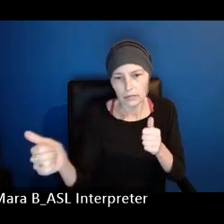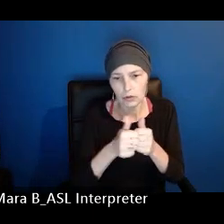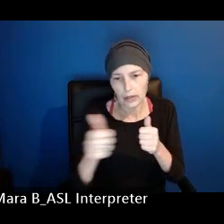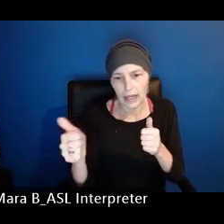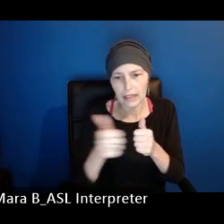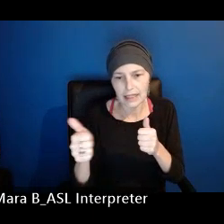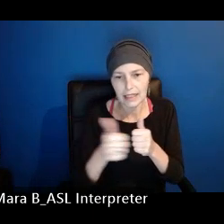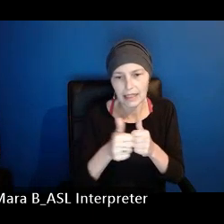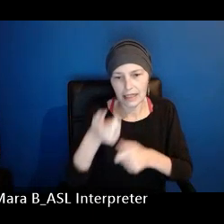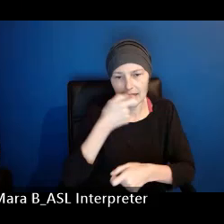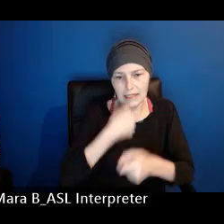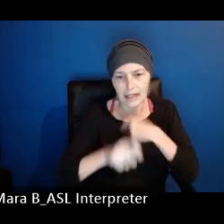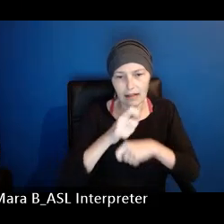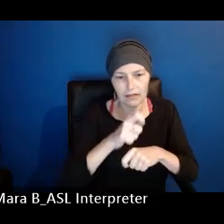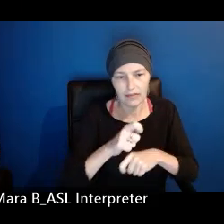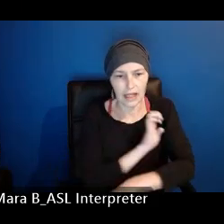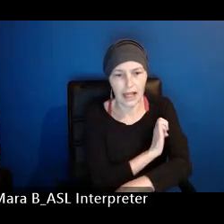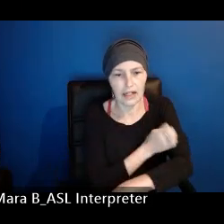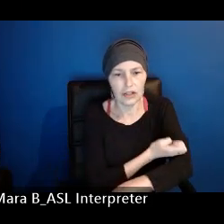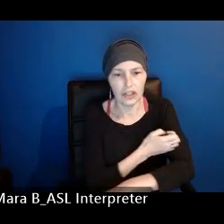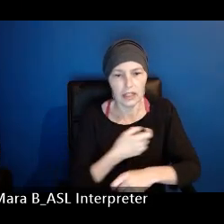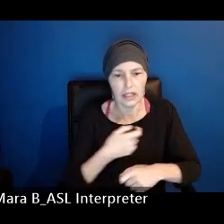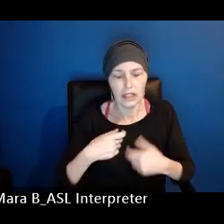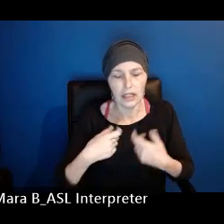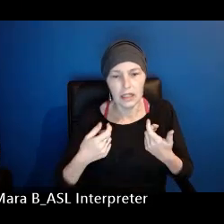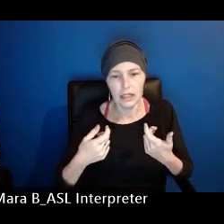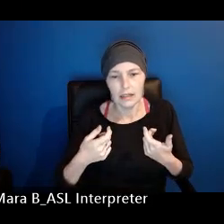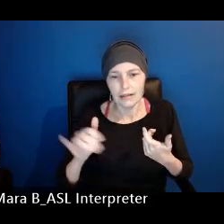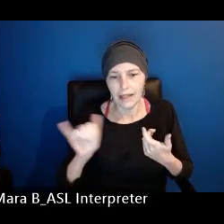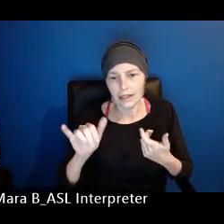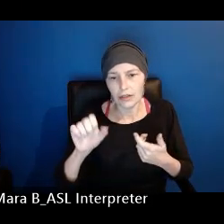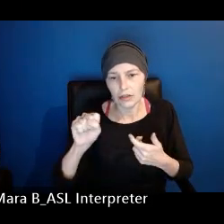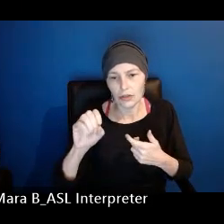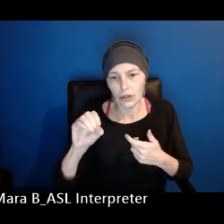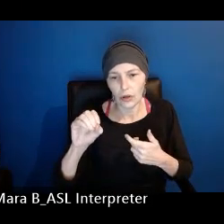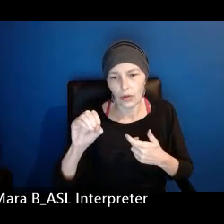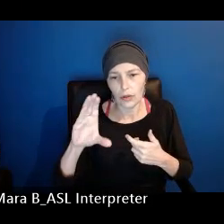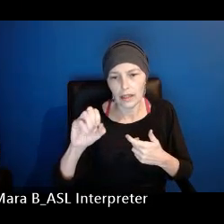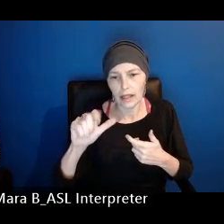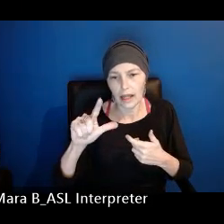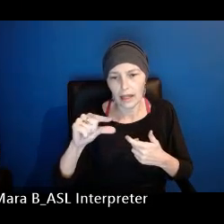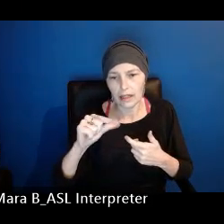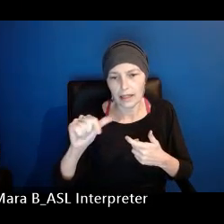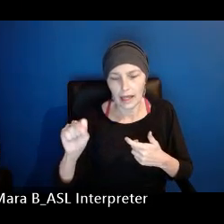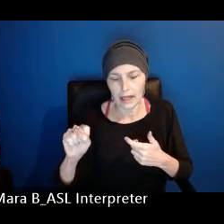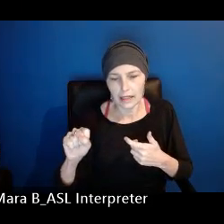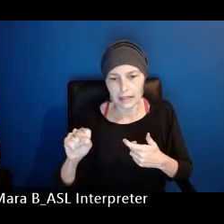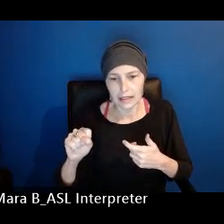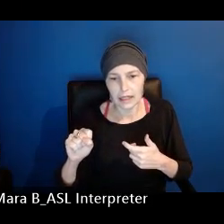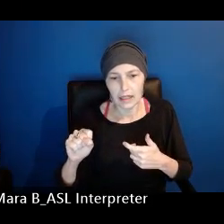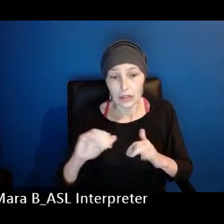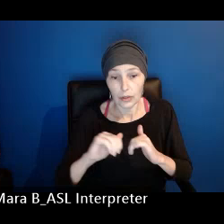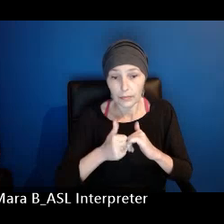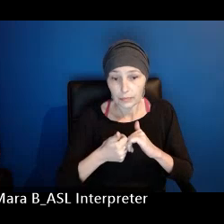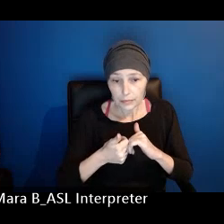an energy source like SoCalGas. To make a meaningful impact on reducing our carbon